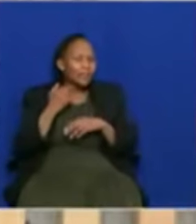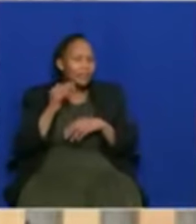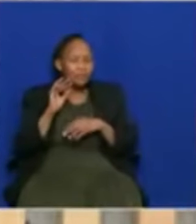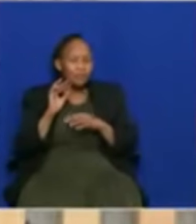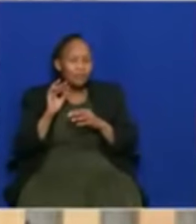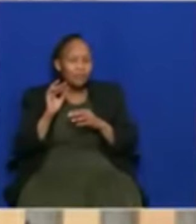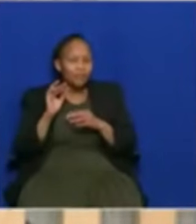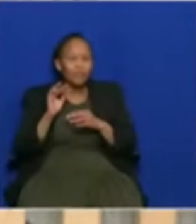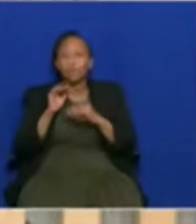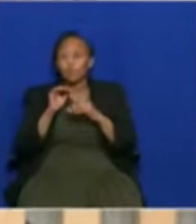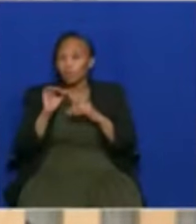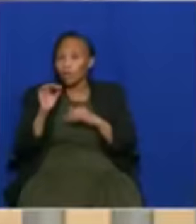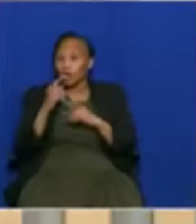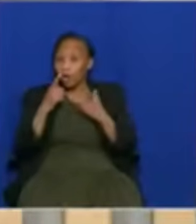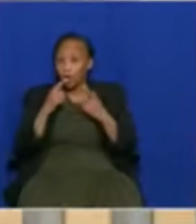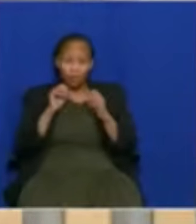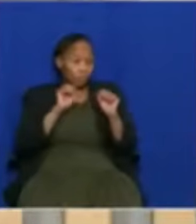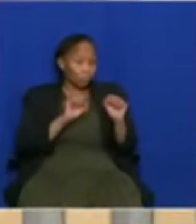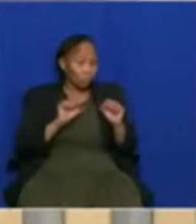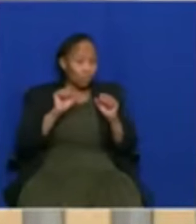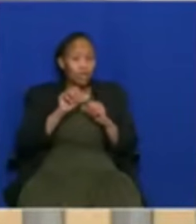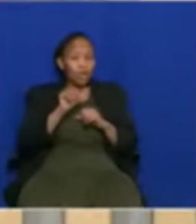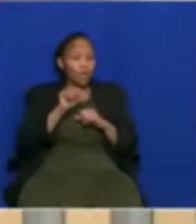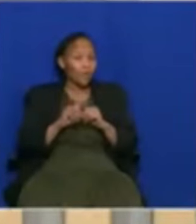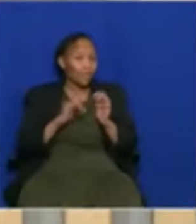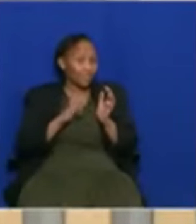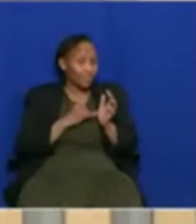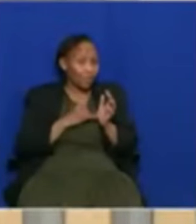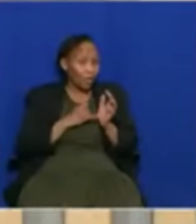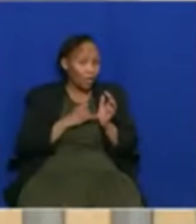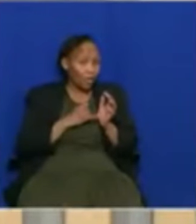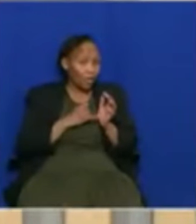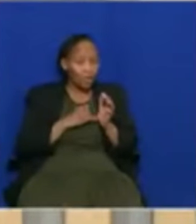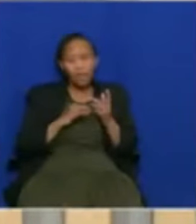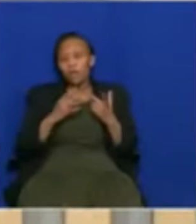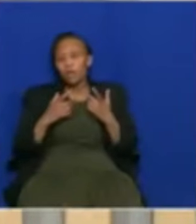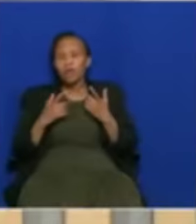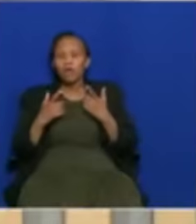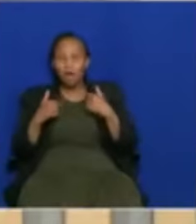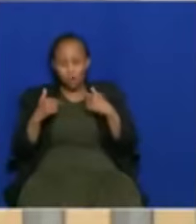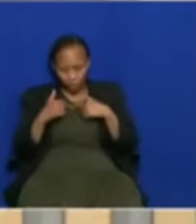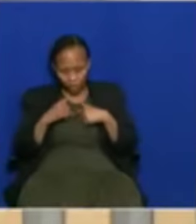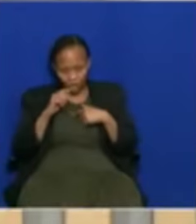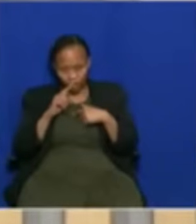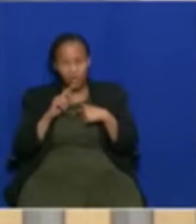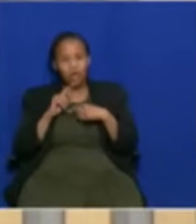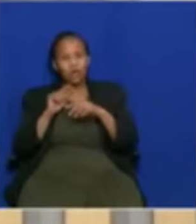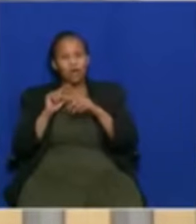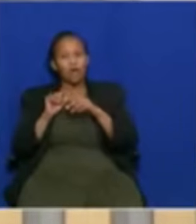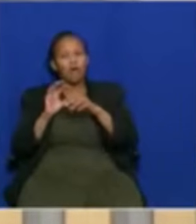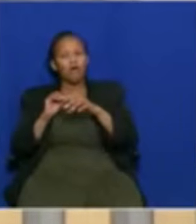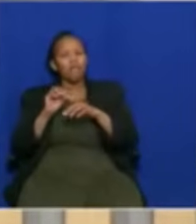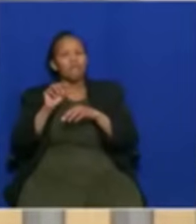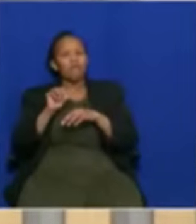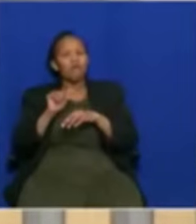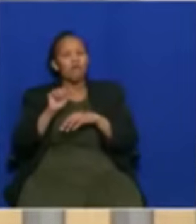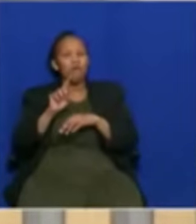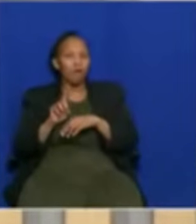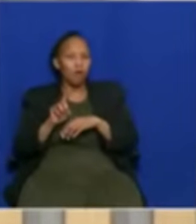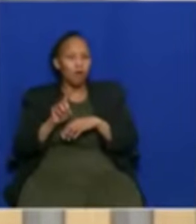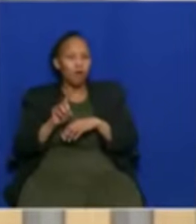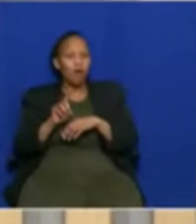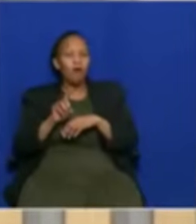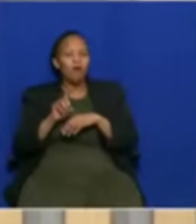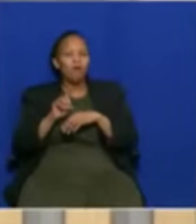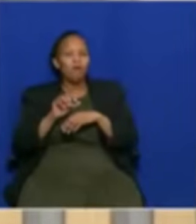January? We're armed with the A1 of January. Okay. Scant as it is, I want to find out,